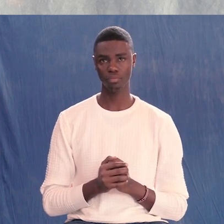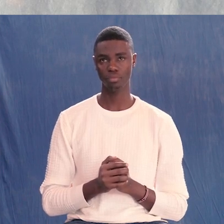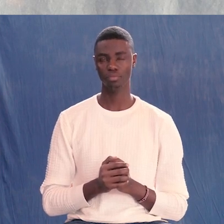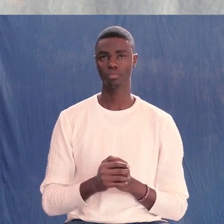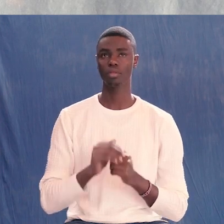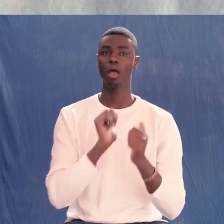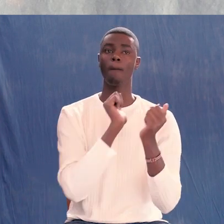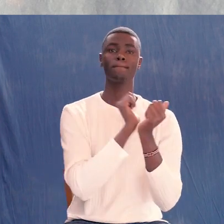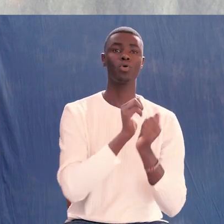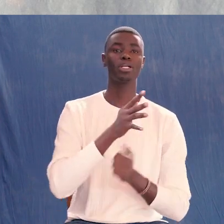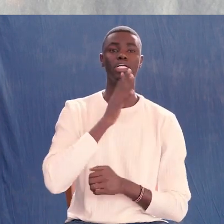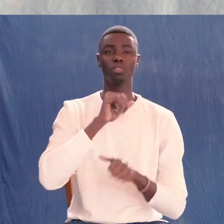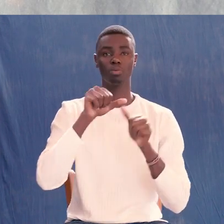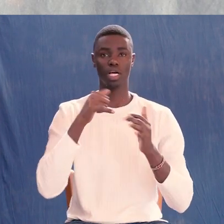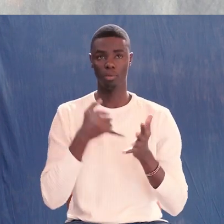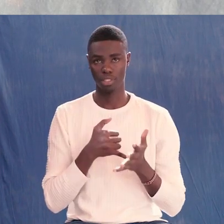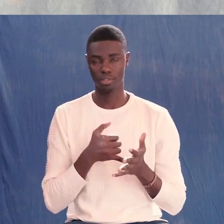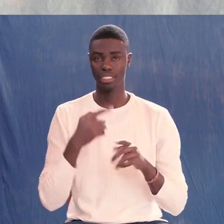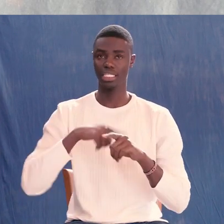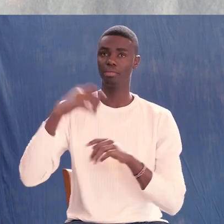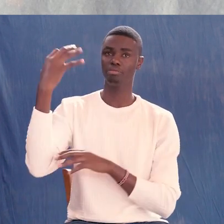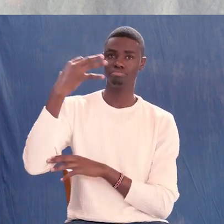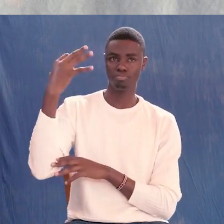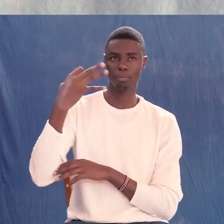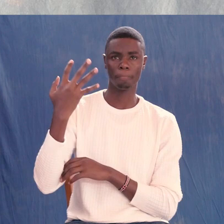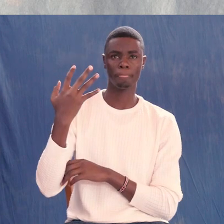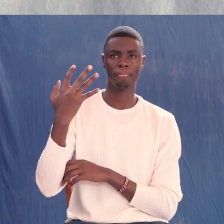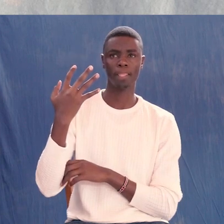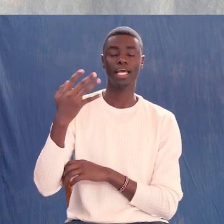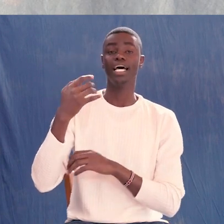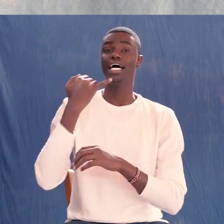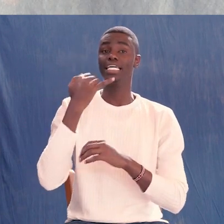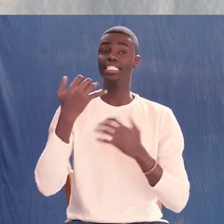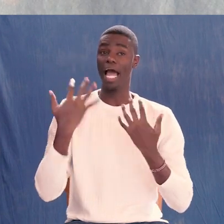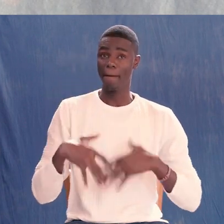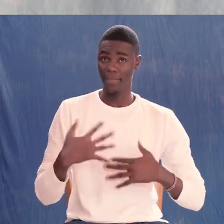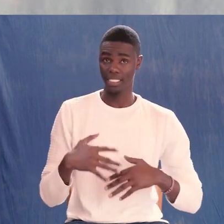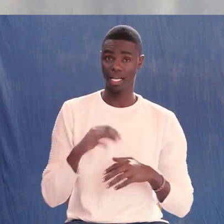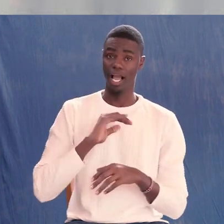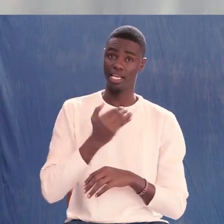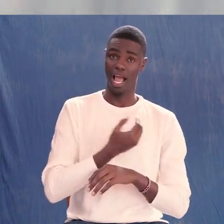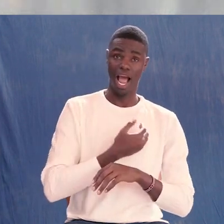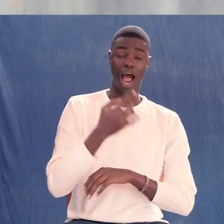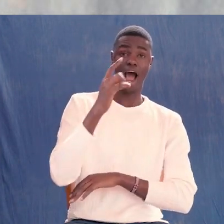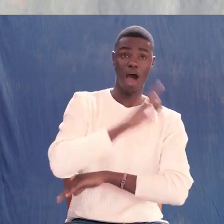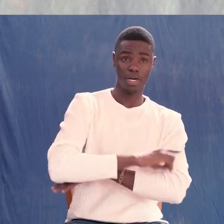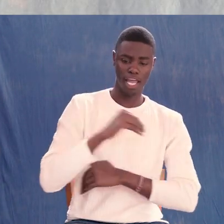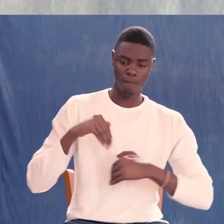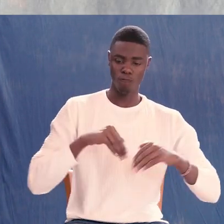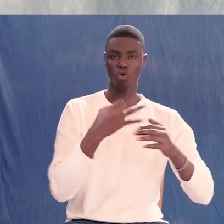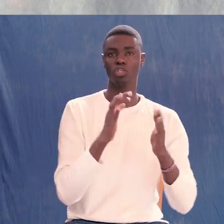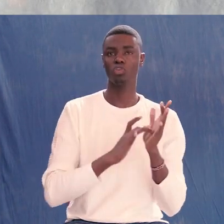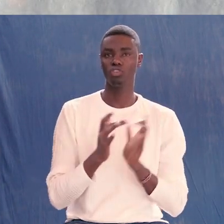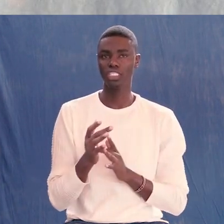Paul spoke about it as delivering someone to the devil. And so it's amazing that in our day followers of Jesus